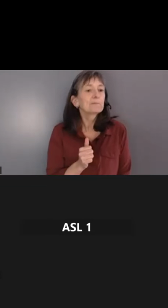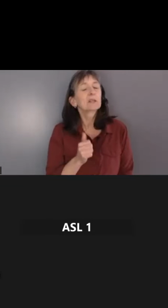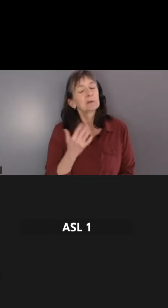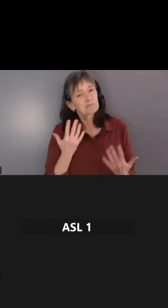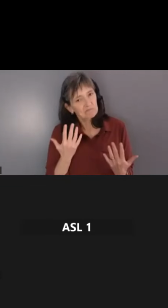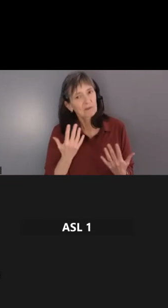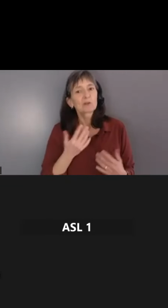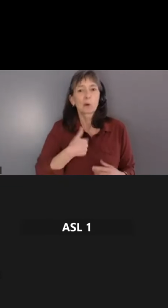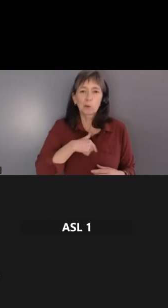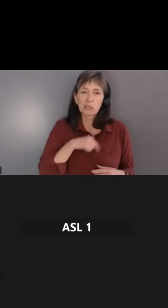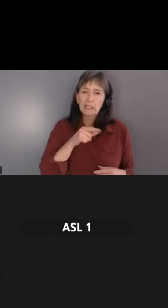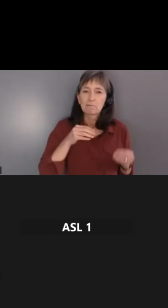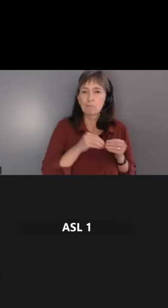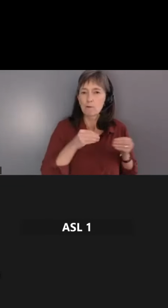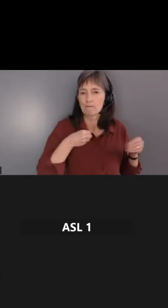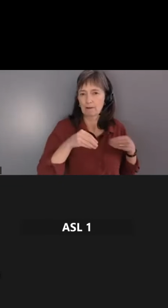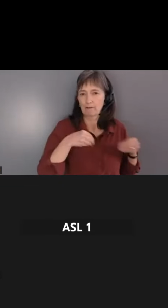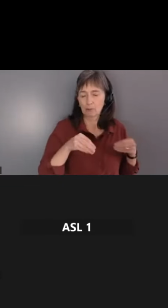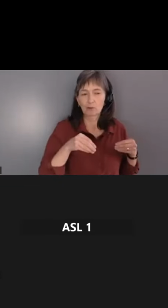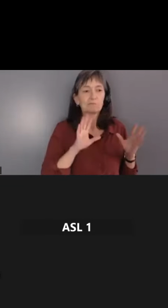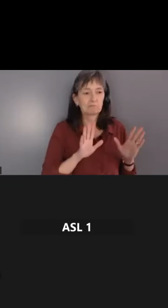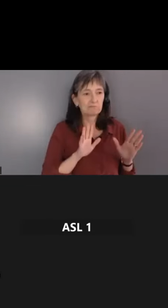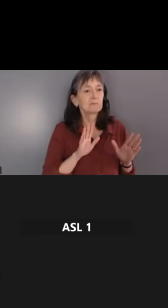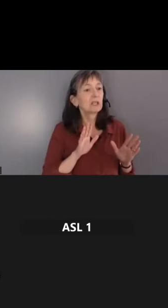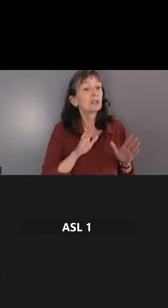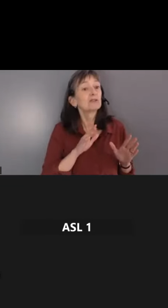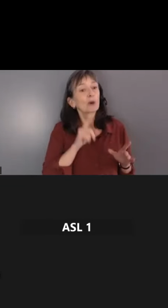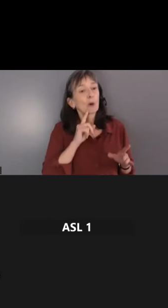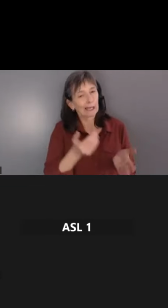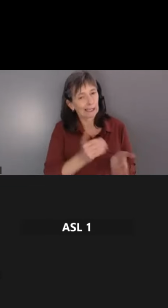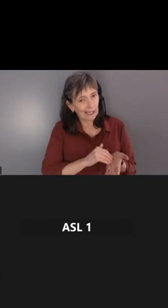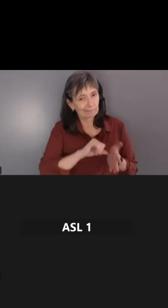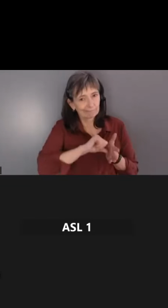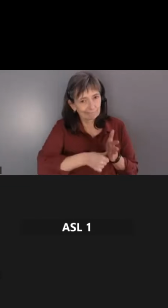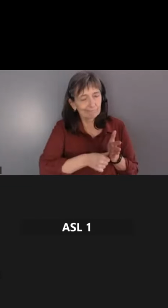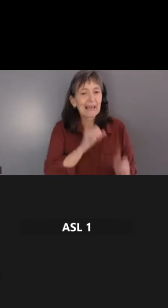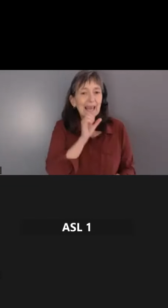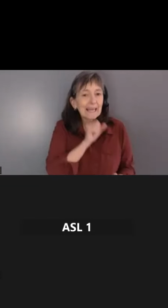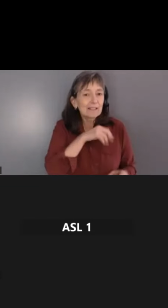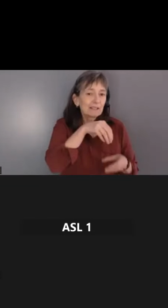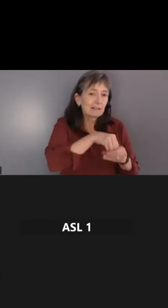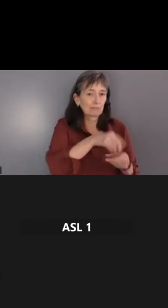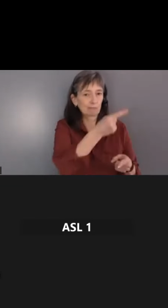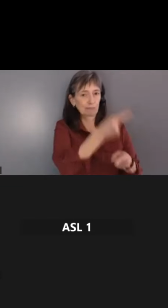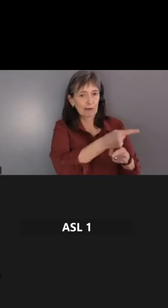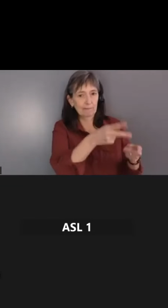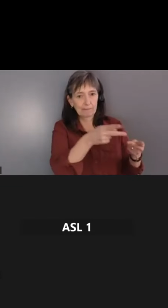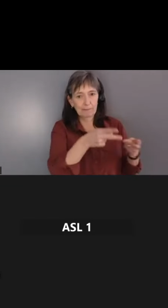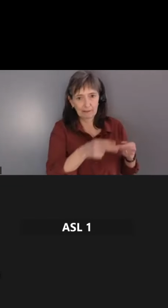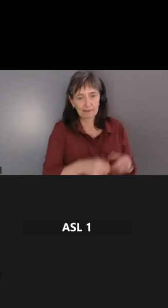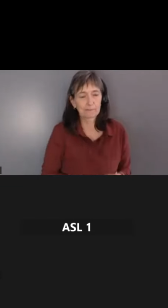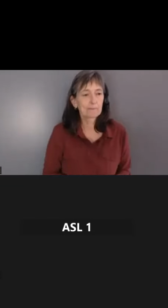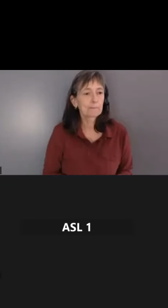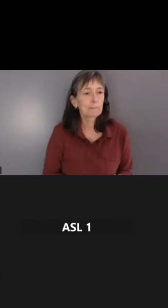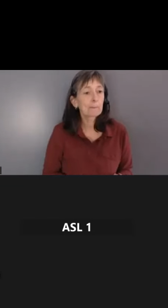these variations, and out of that was born the concept of aging in the right place. And so we define aging in the right place as